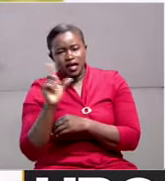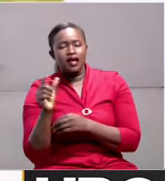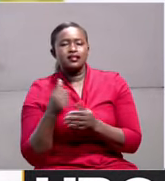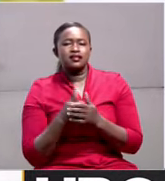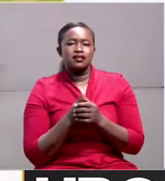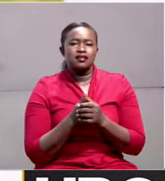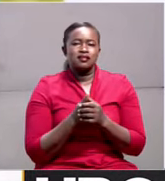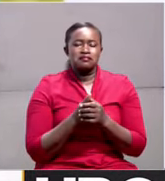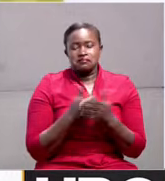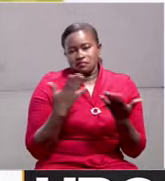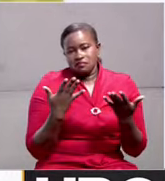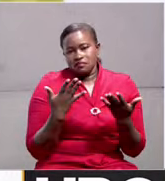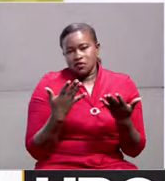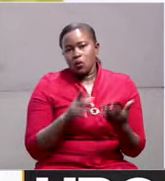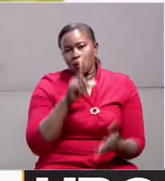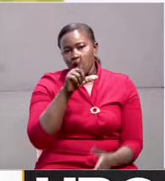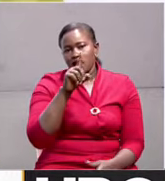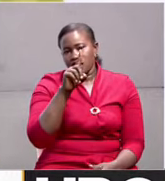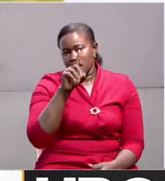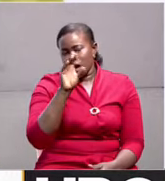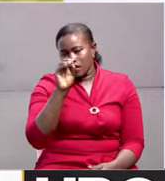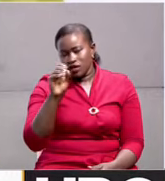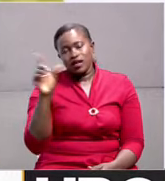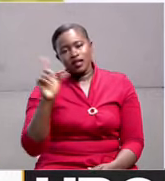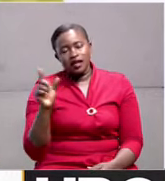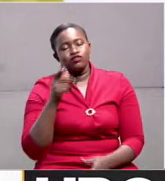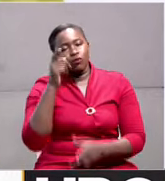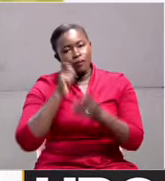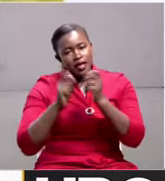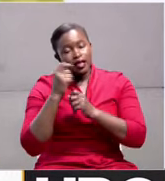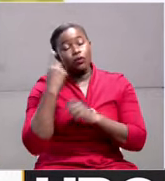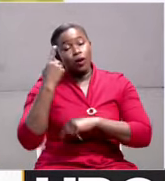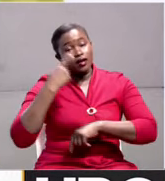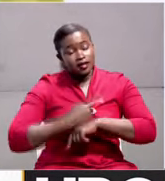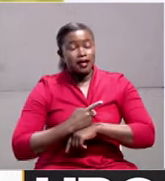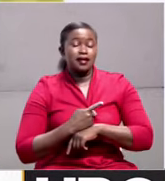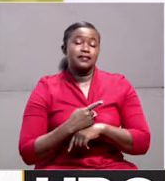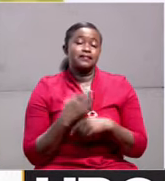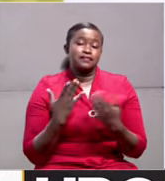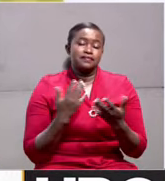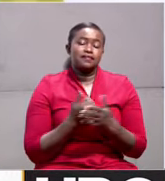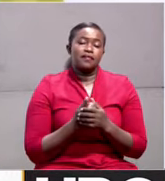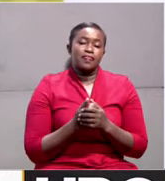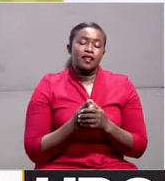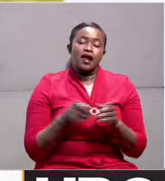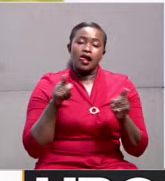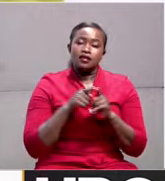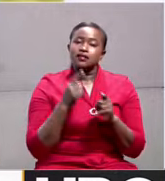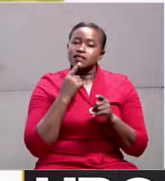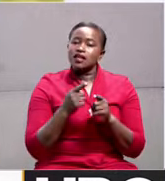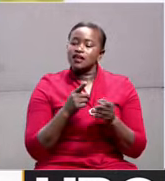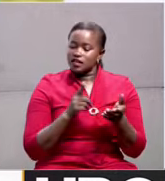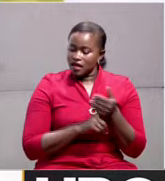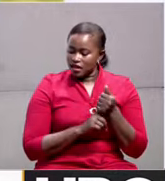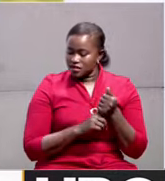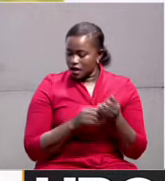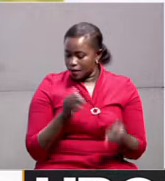100 liters of milk a day, and that they are getting